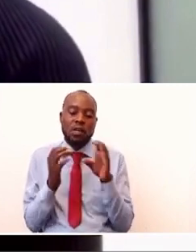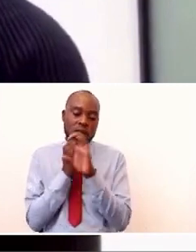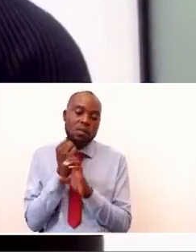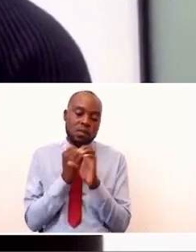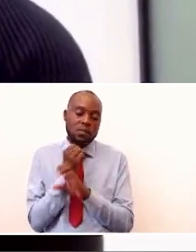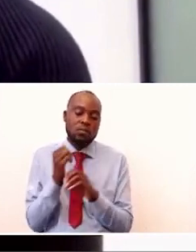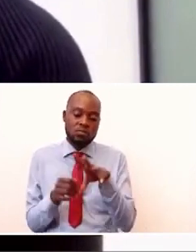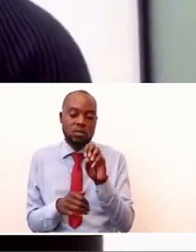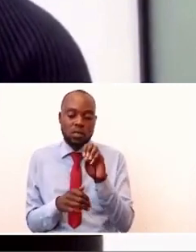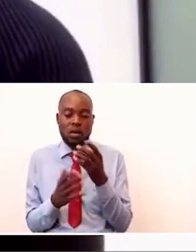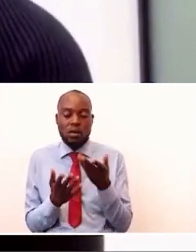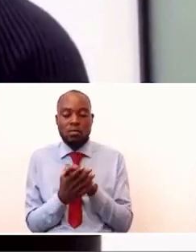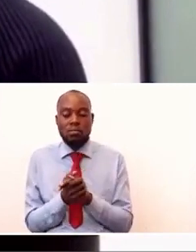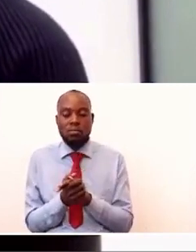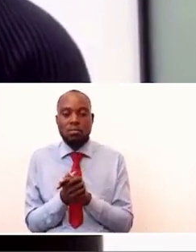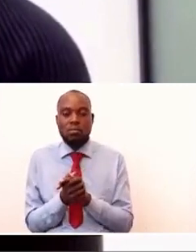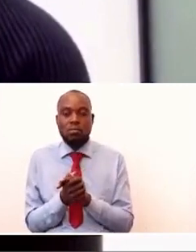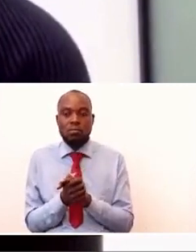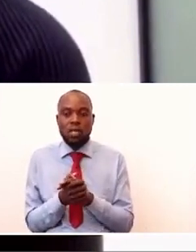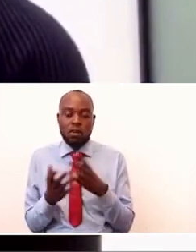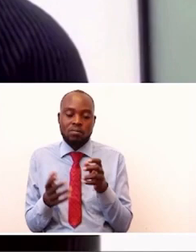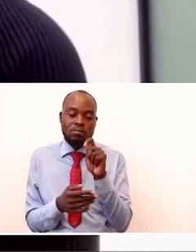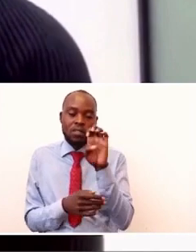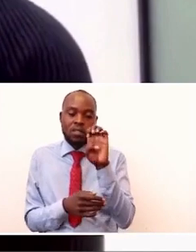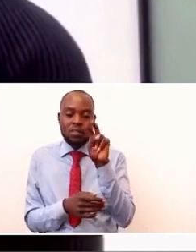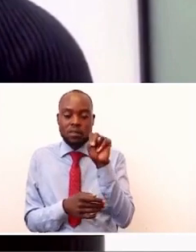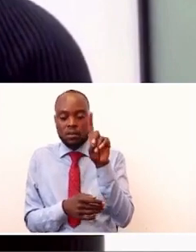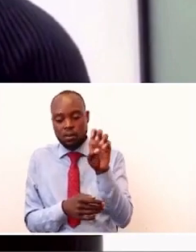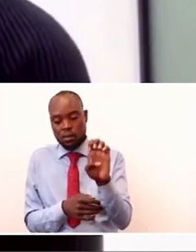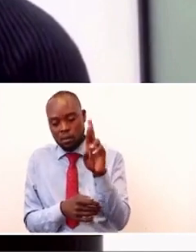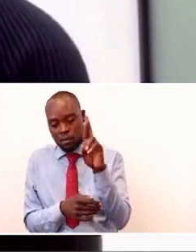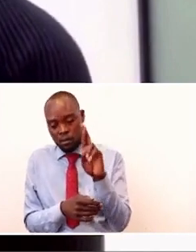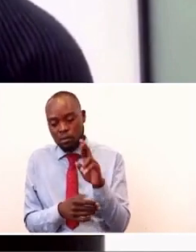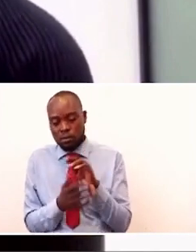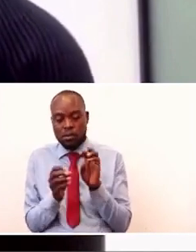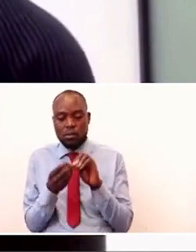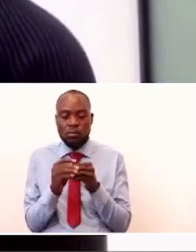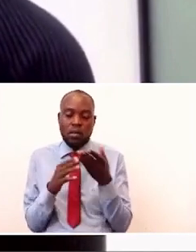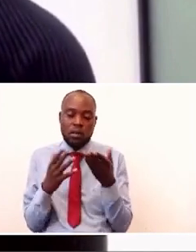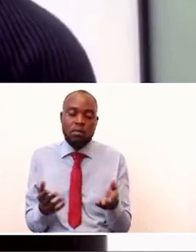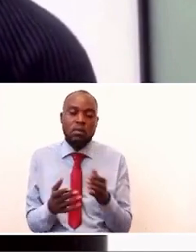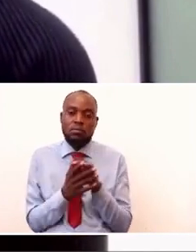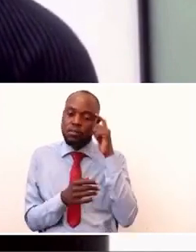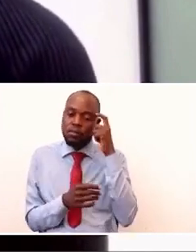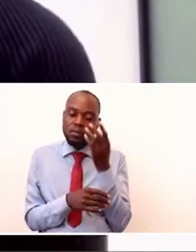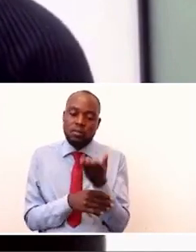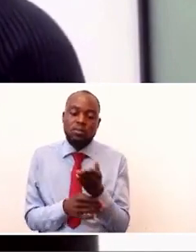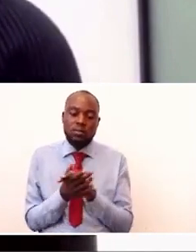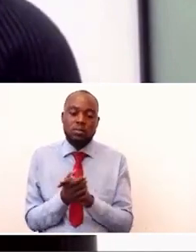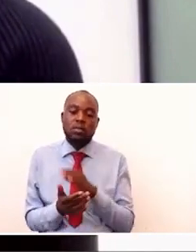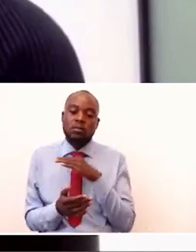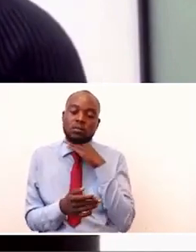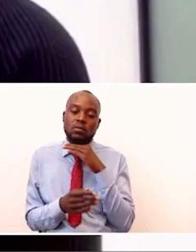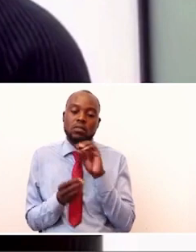to take up cryptocurrencies as legal tender, but how are we doing very sector-specific regulation that will be able to help us to the next